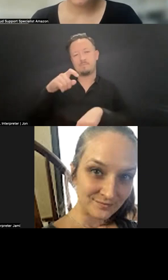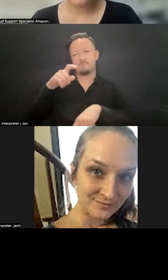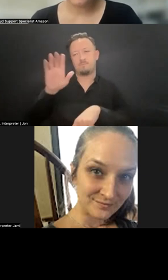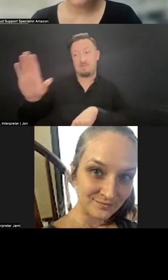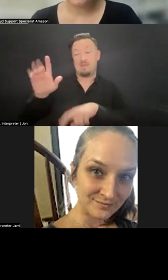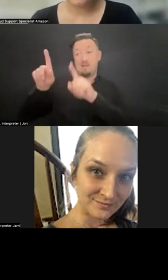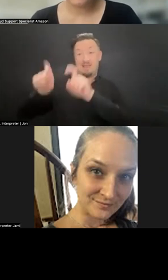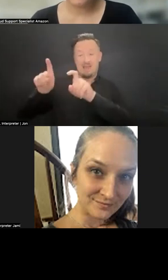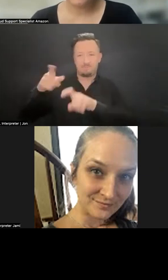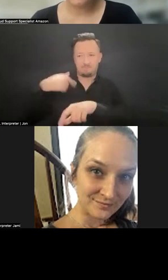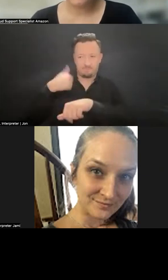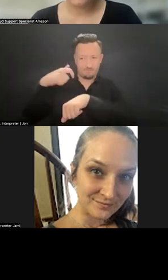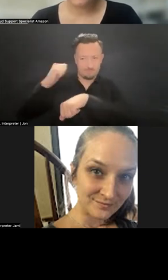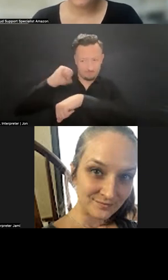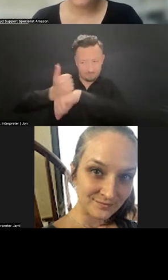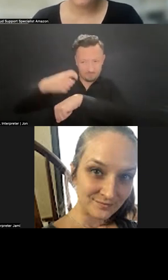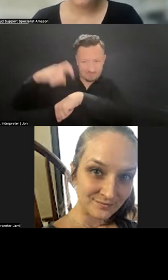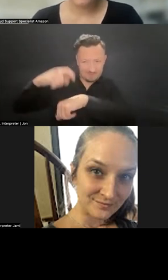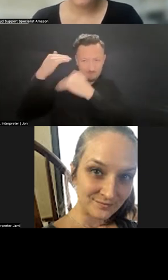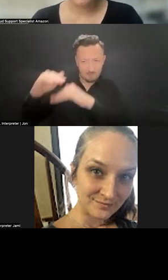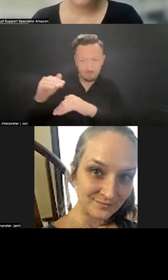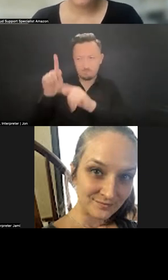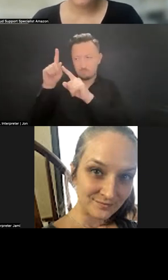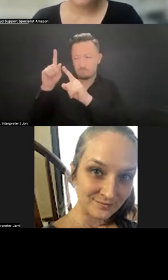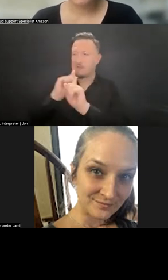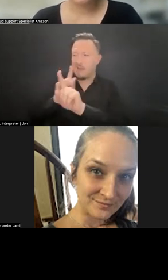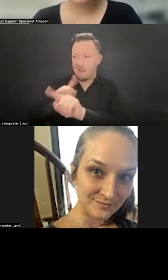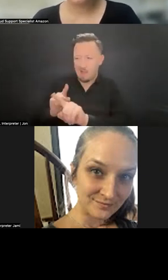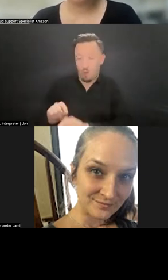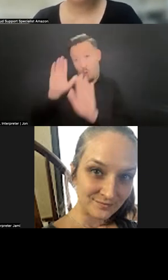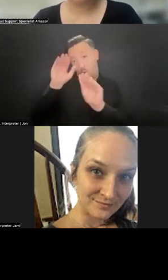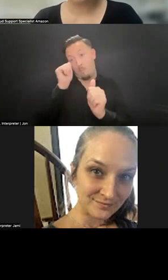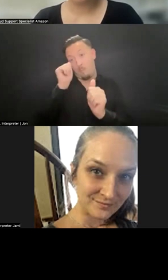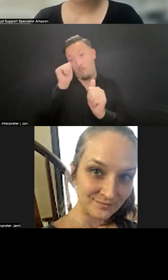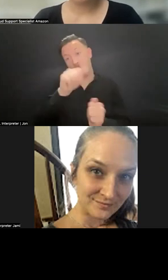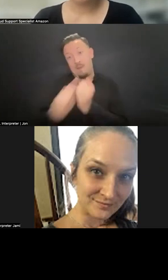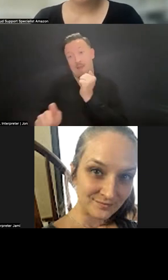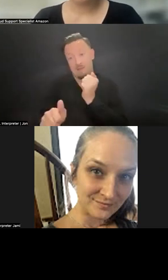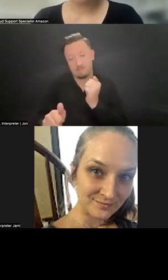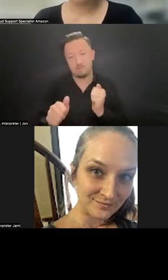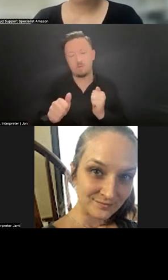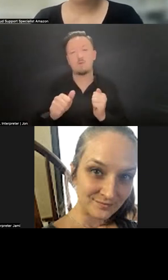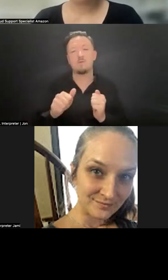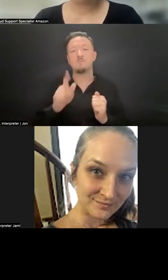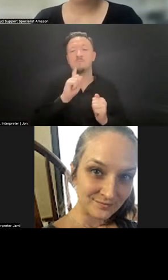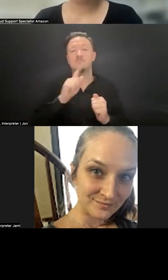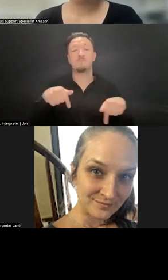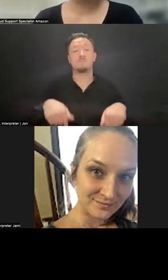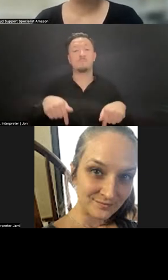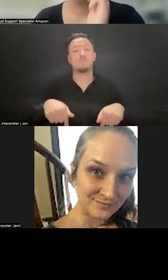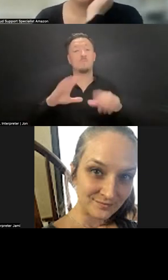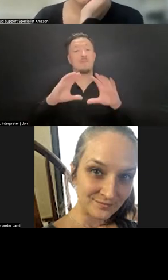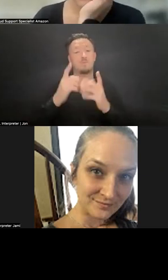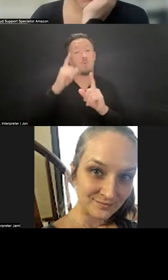and pass or fail, and hopefully you'll pass after taking our course. But our goal is to guide you through